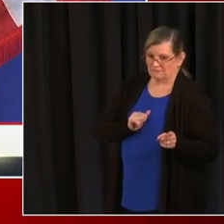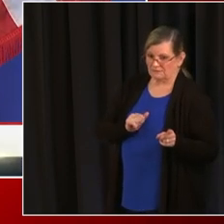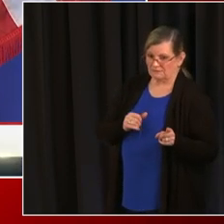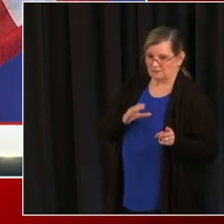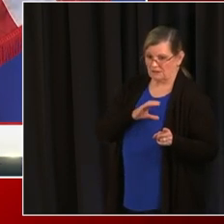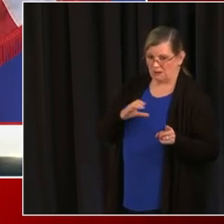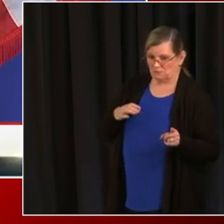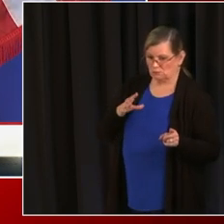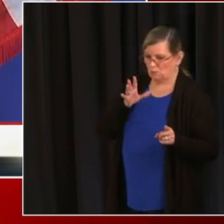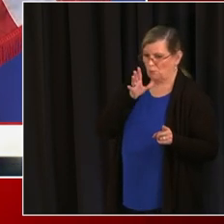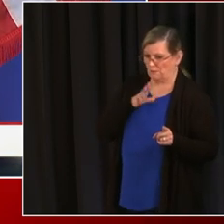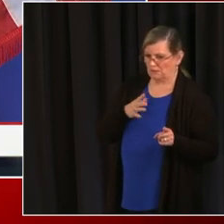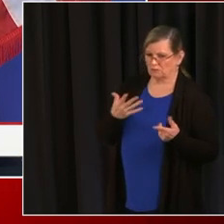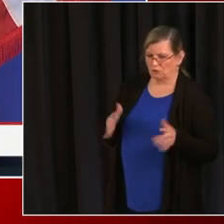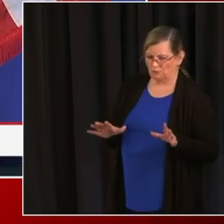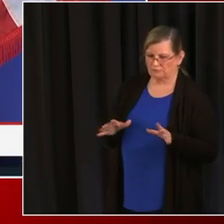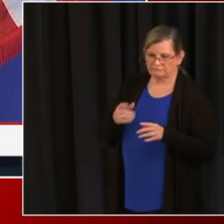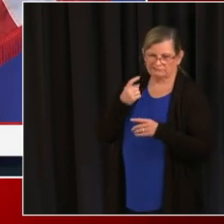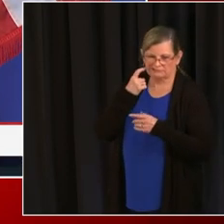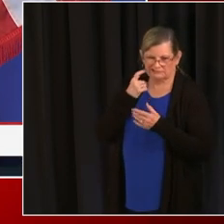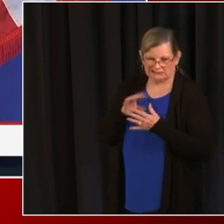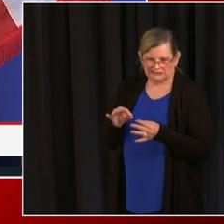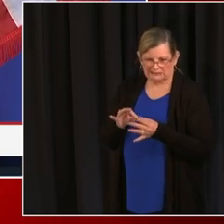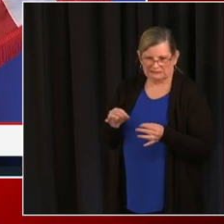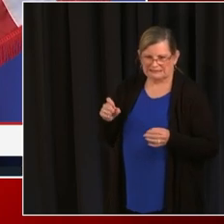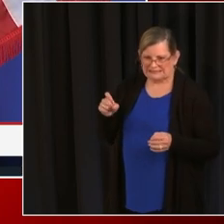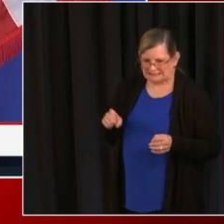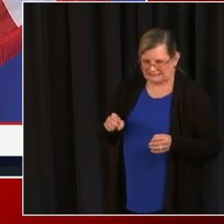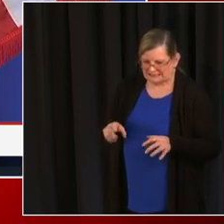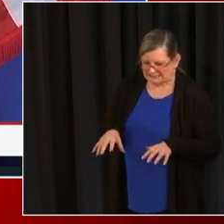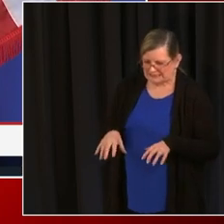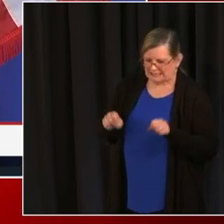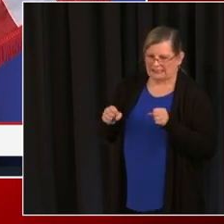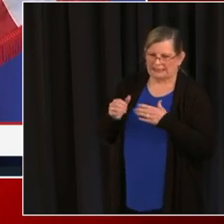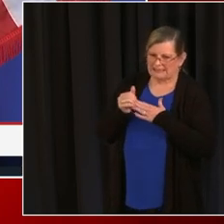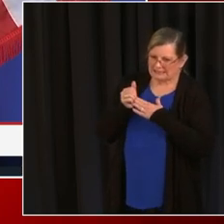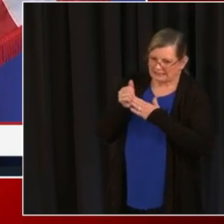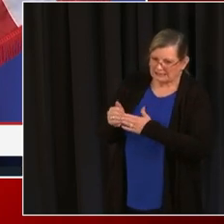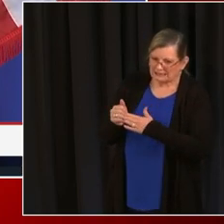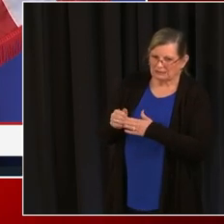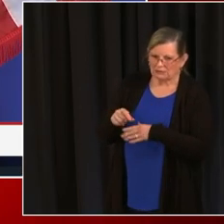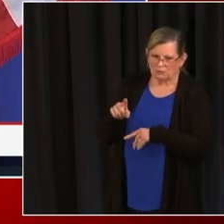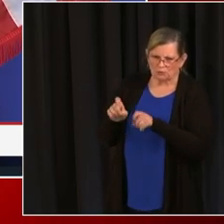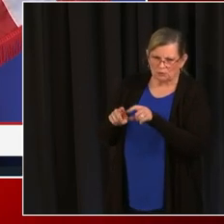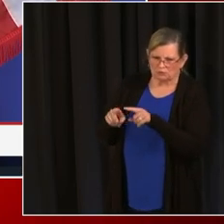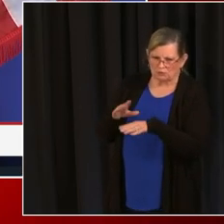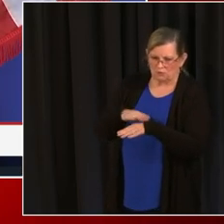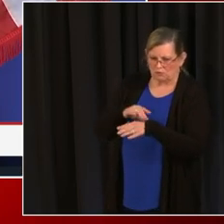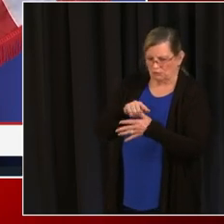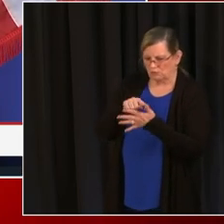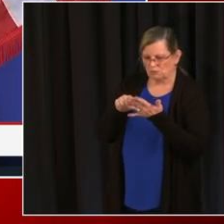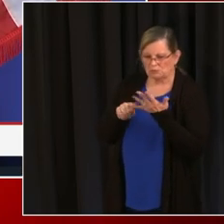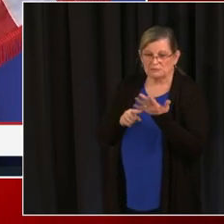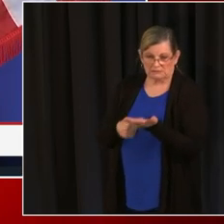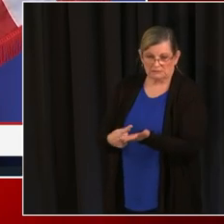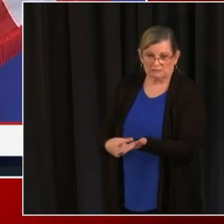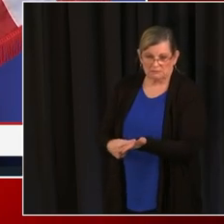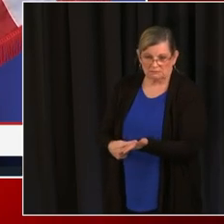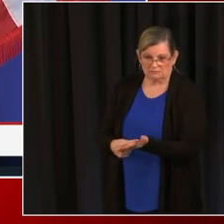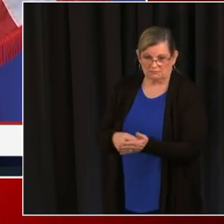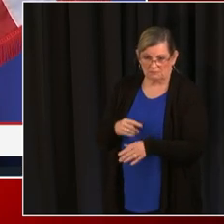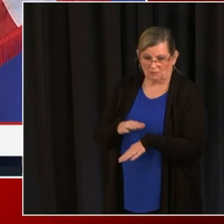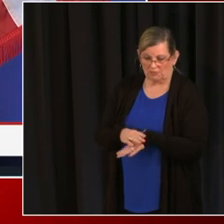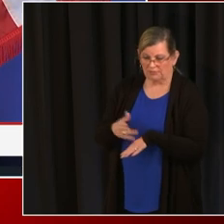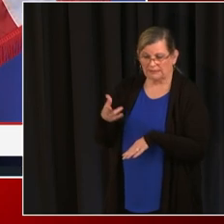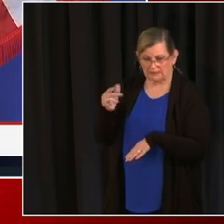our Congresswoman has made, because she has been taking the lead, as she should, on those discussions for us on